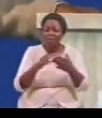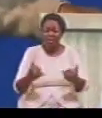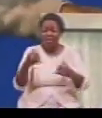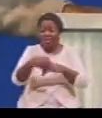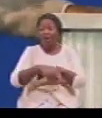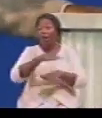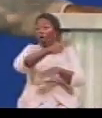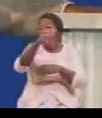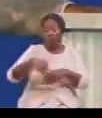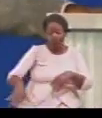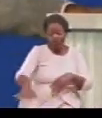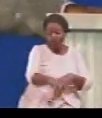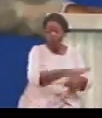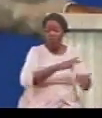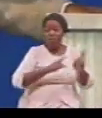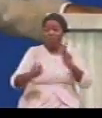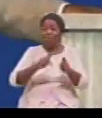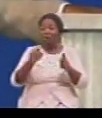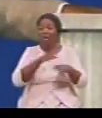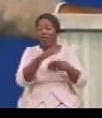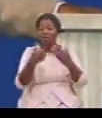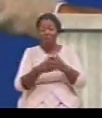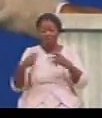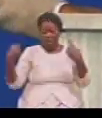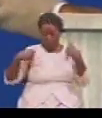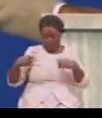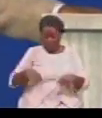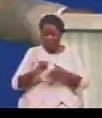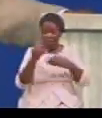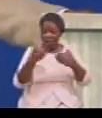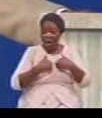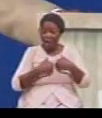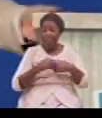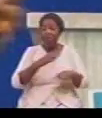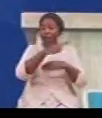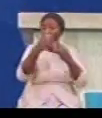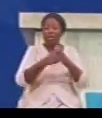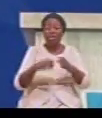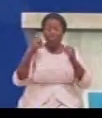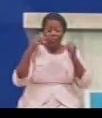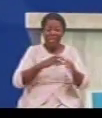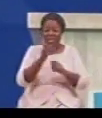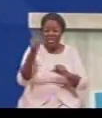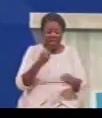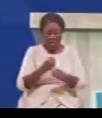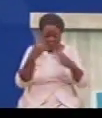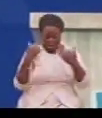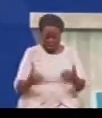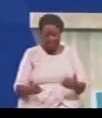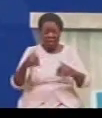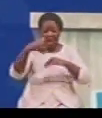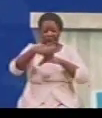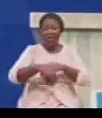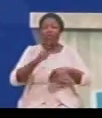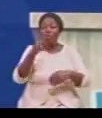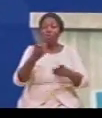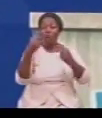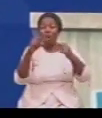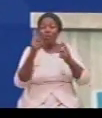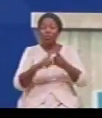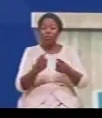All those pains and whatever you have borne all these many years, tonight you come